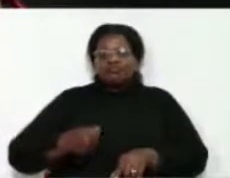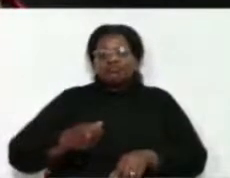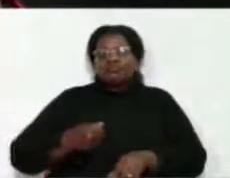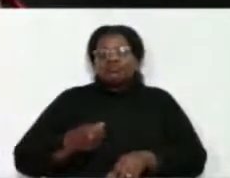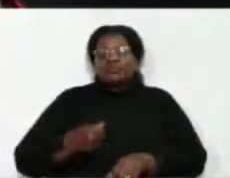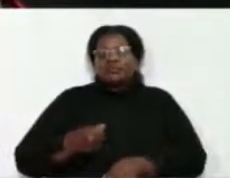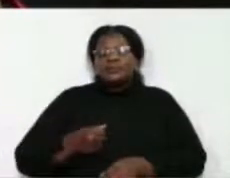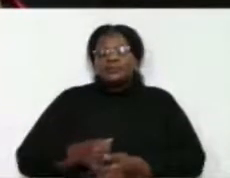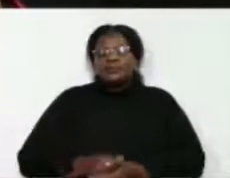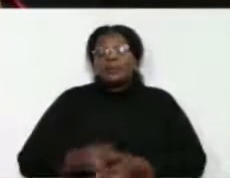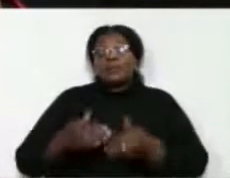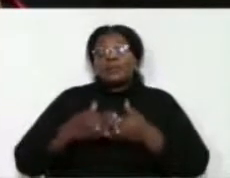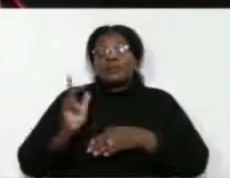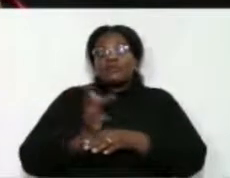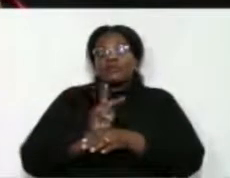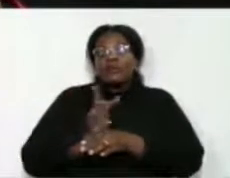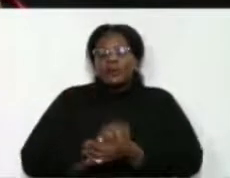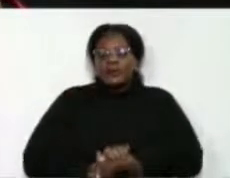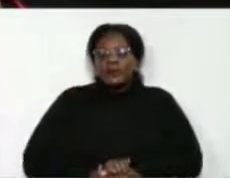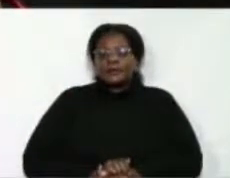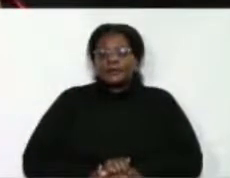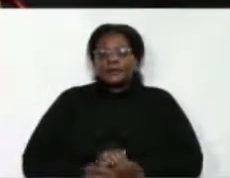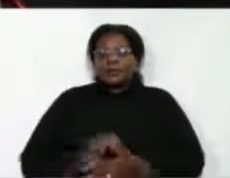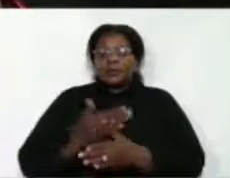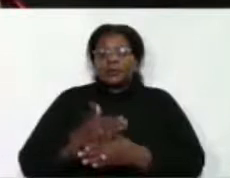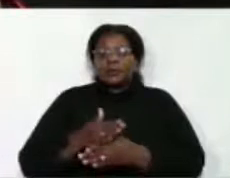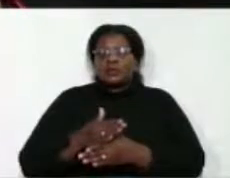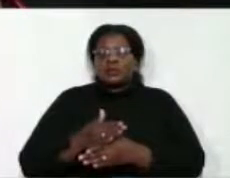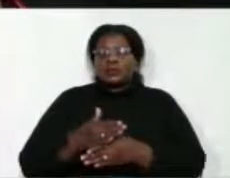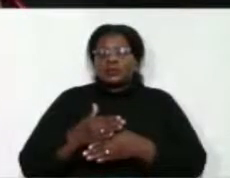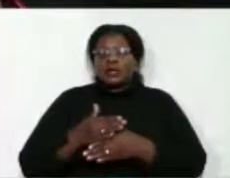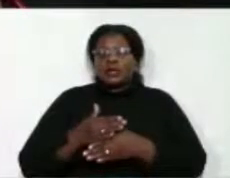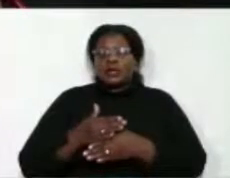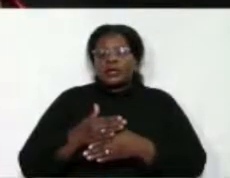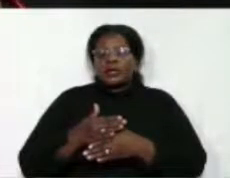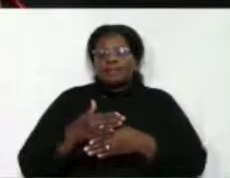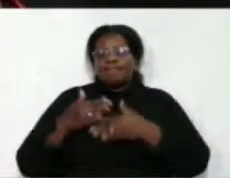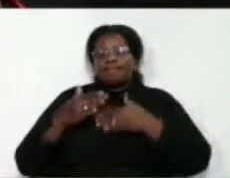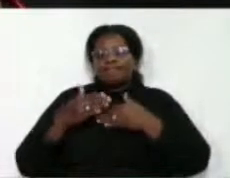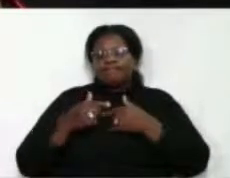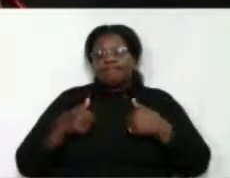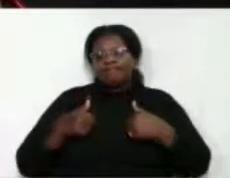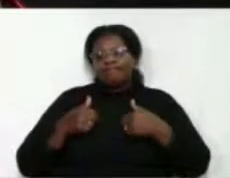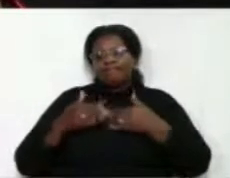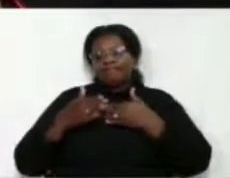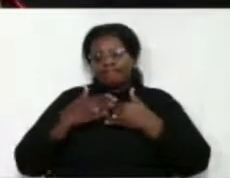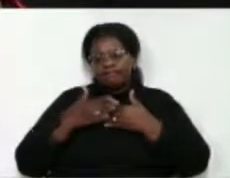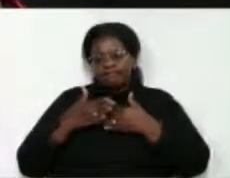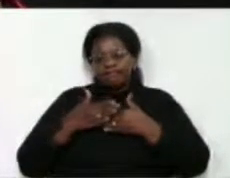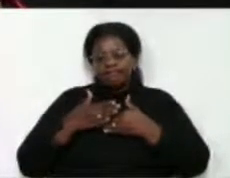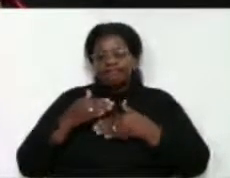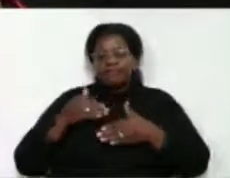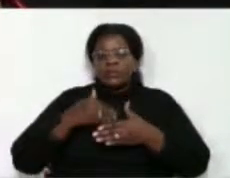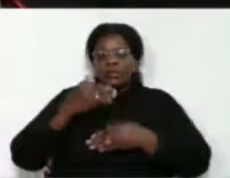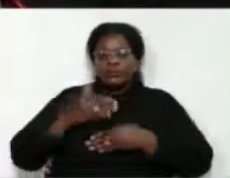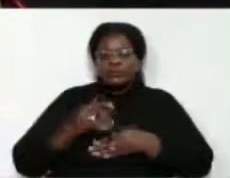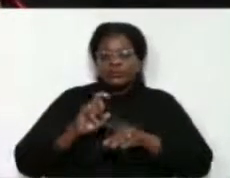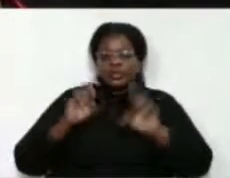break, because we're gonna dive onto the next topic now. I just want